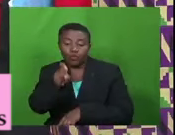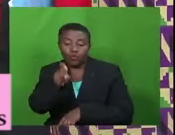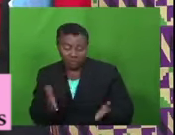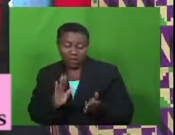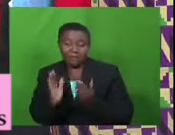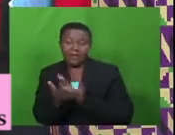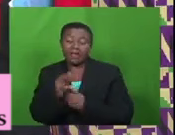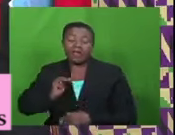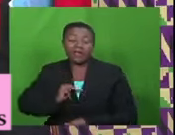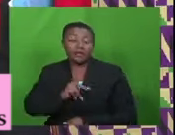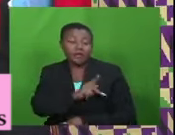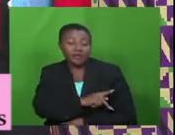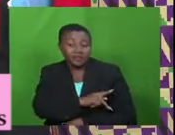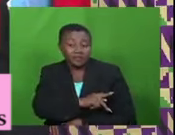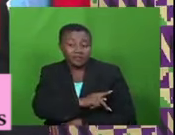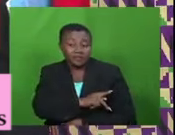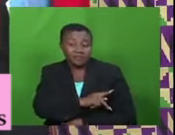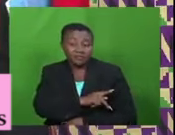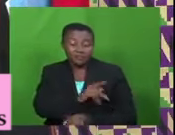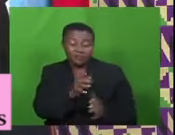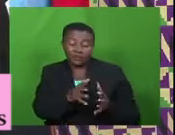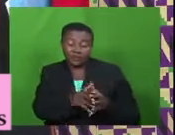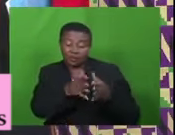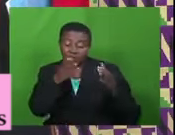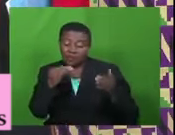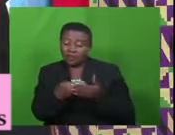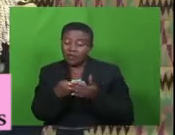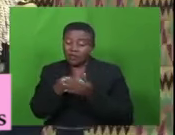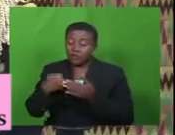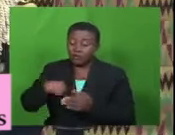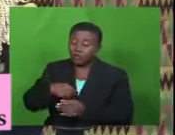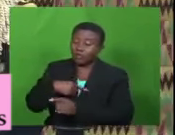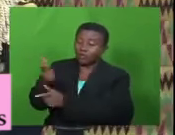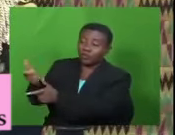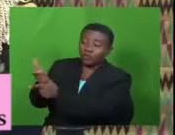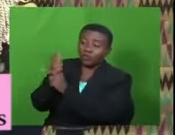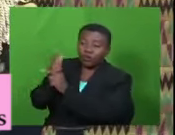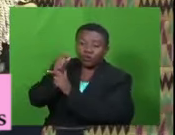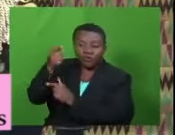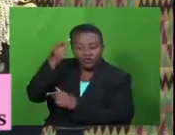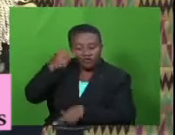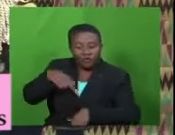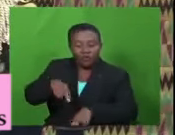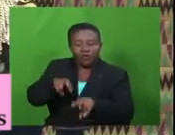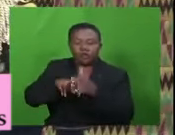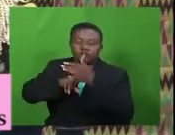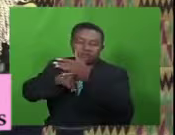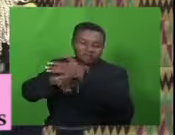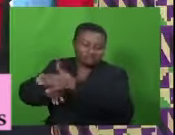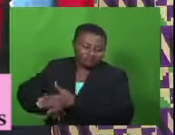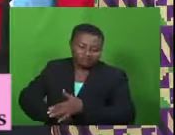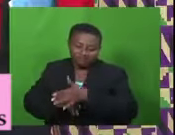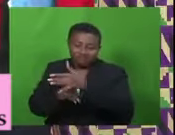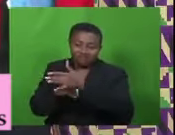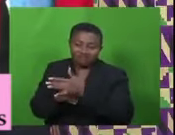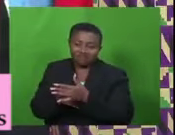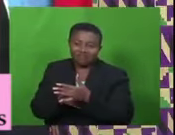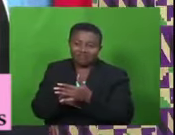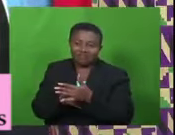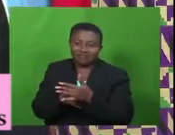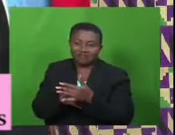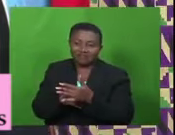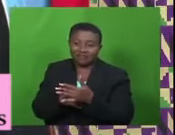Parliament. A large amount of the monies we borrow are for road construction. Shall we dare